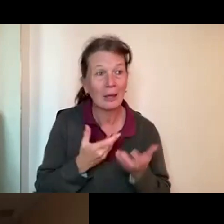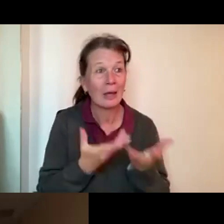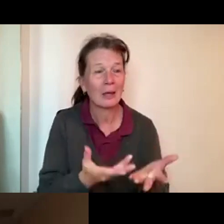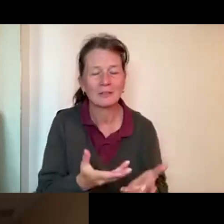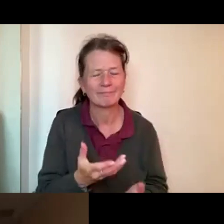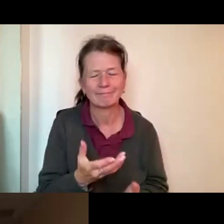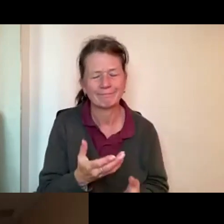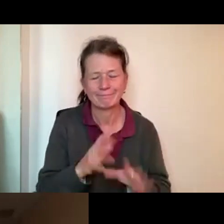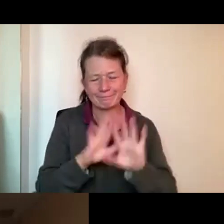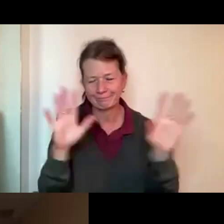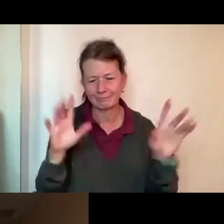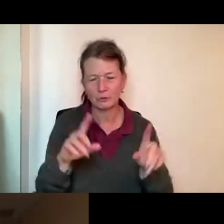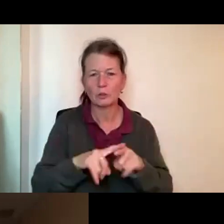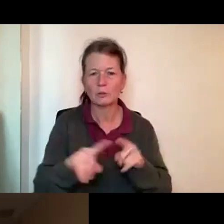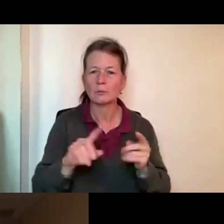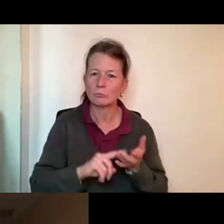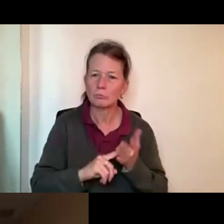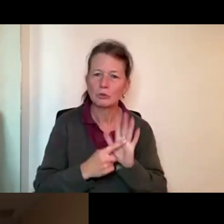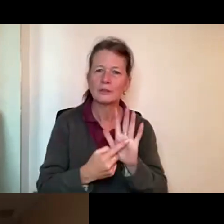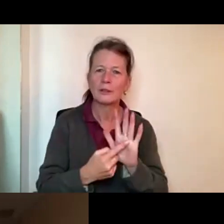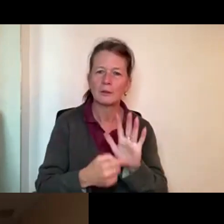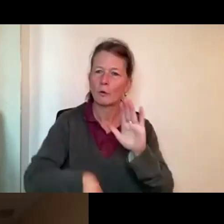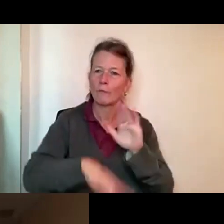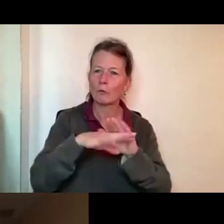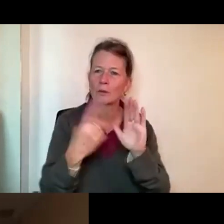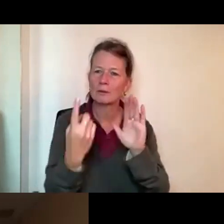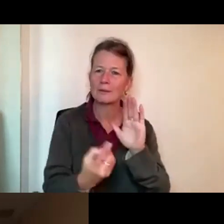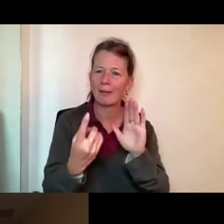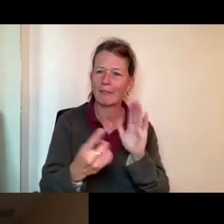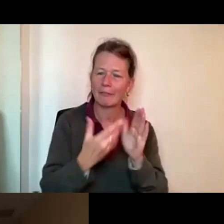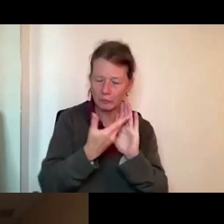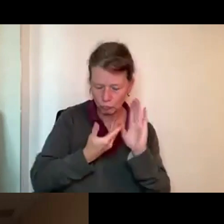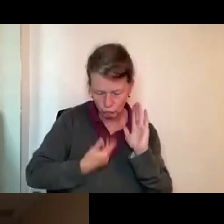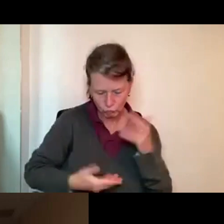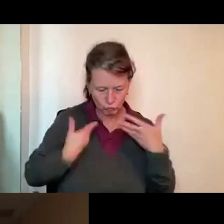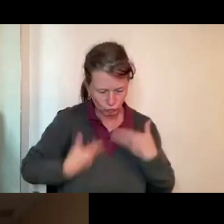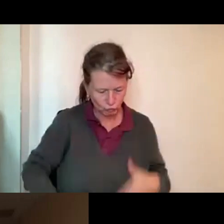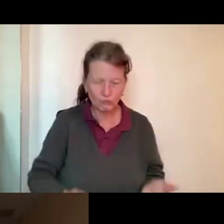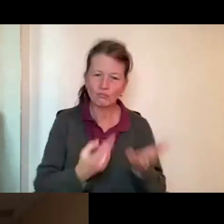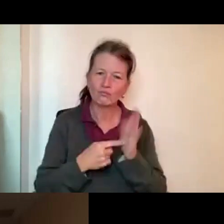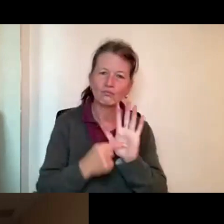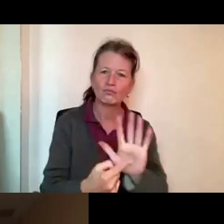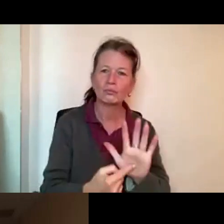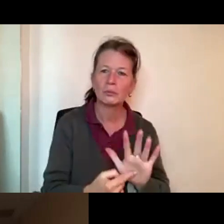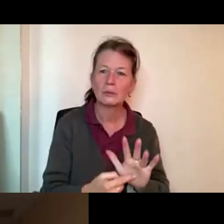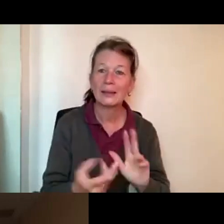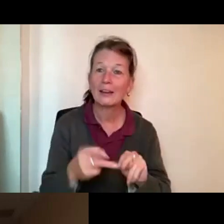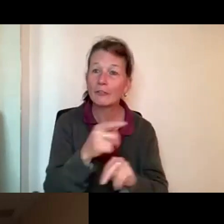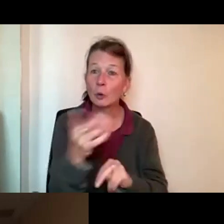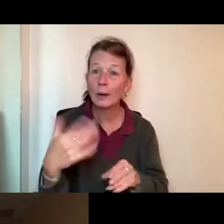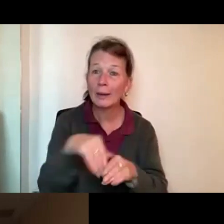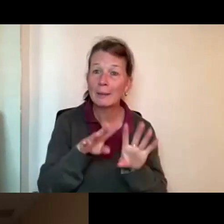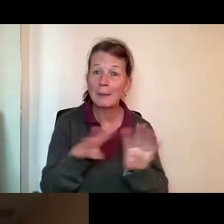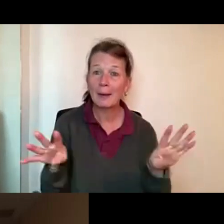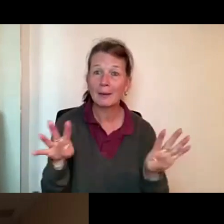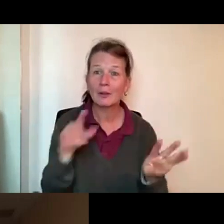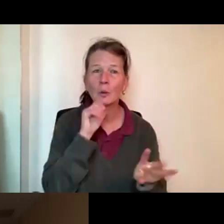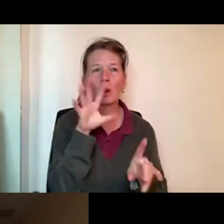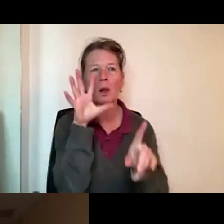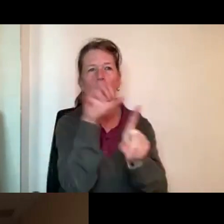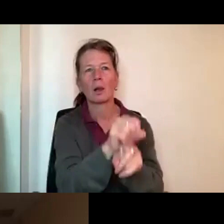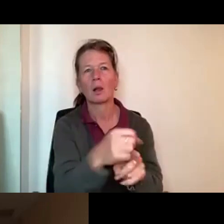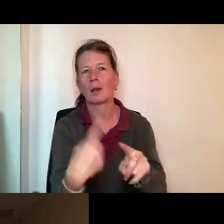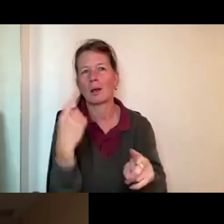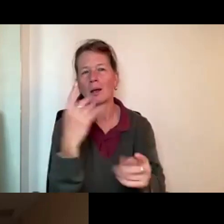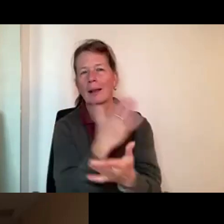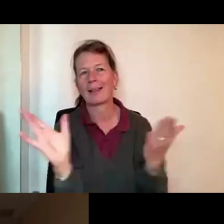yourself, present your whole self, who you are. And I think when you're on the panel, you see that very clearly. And I think